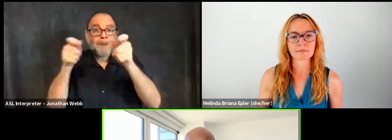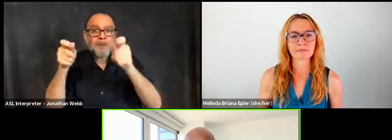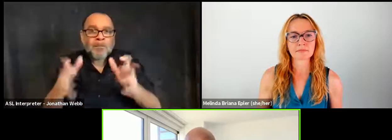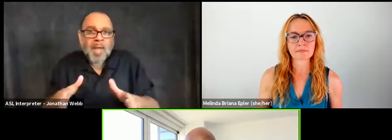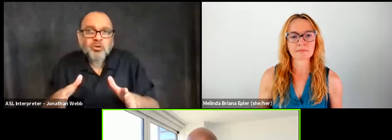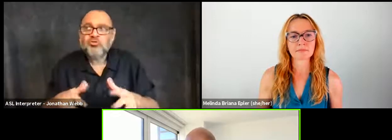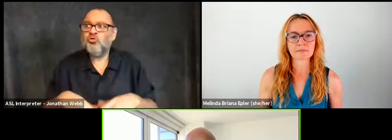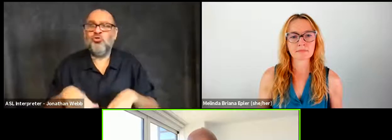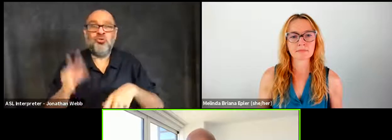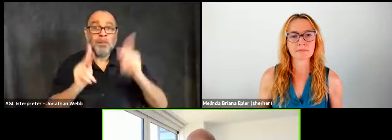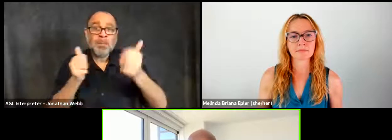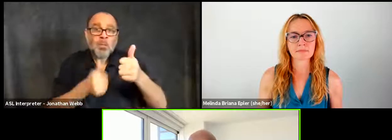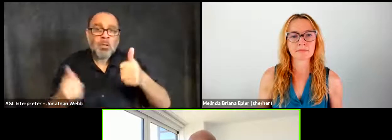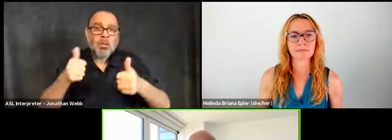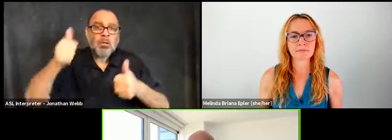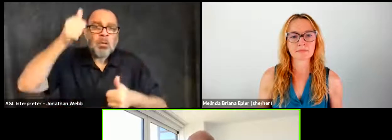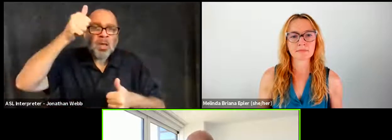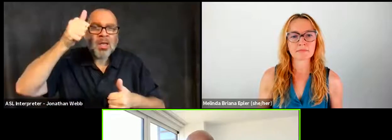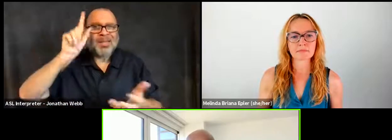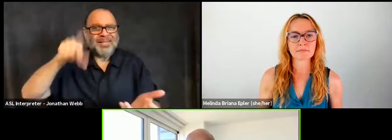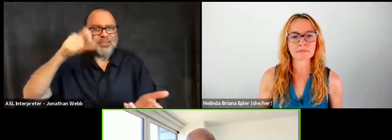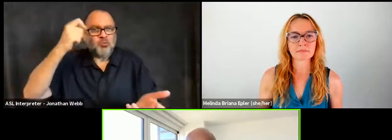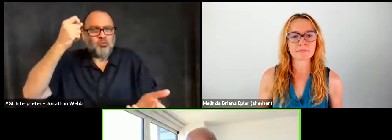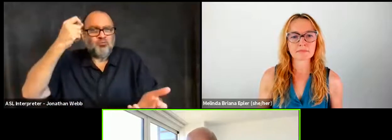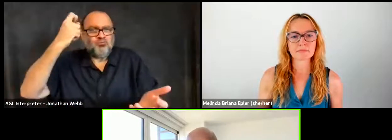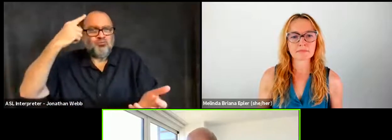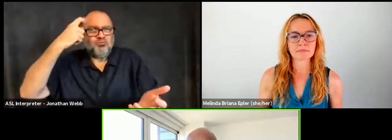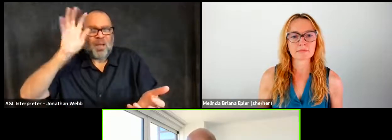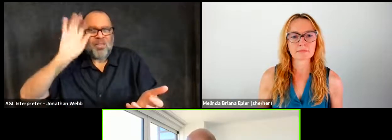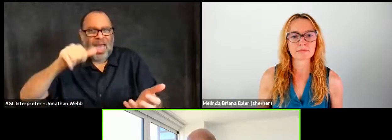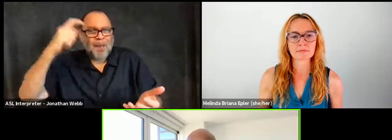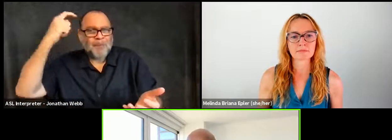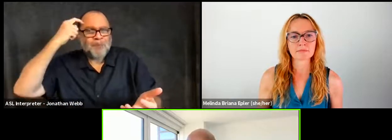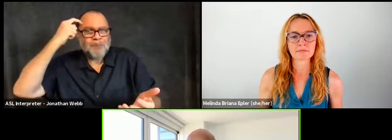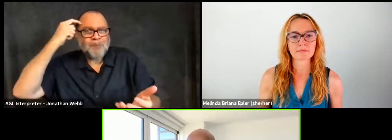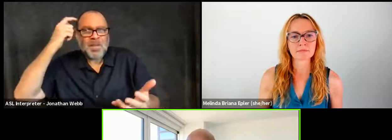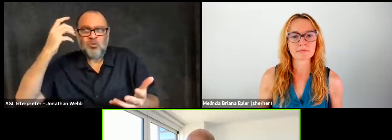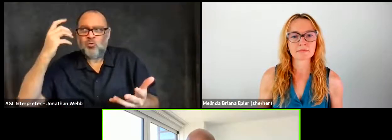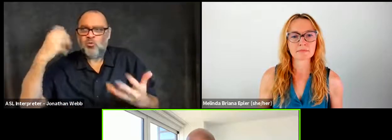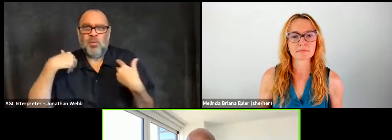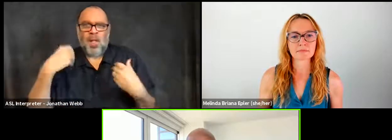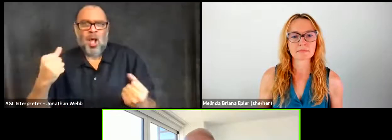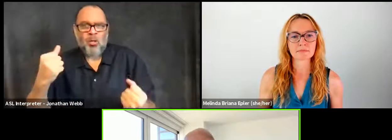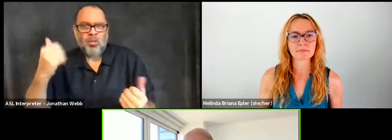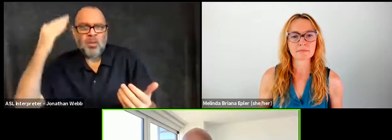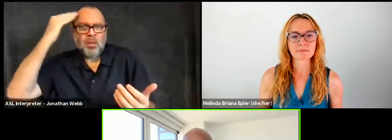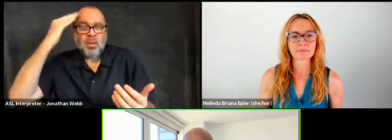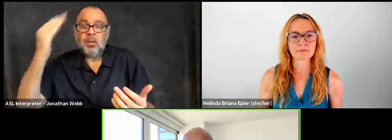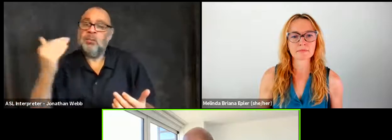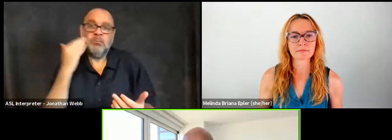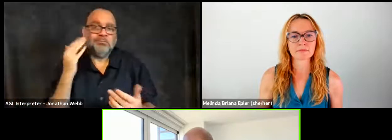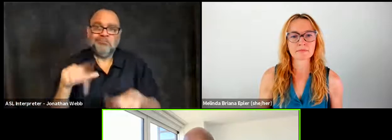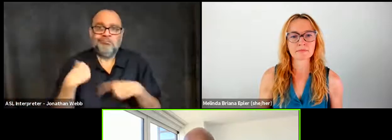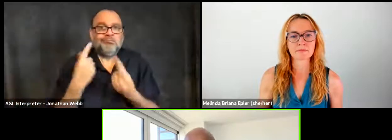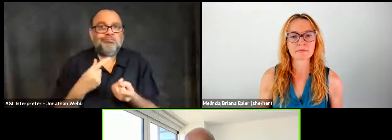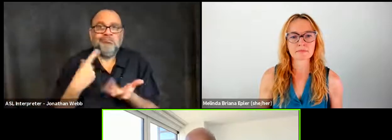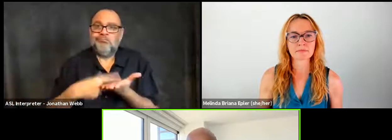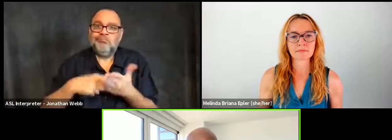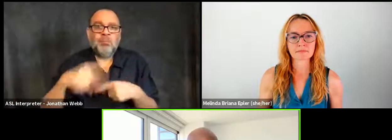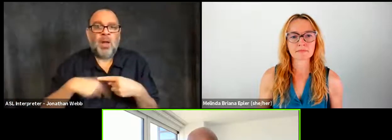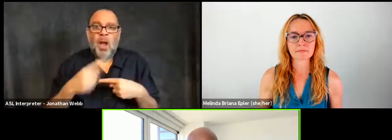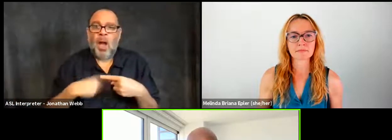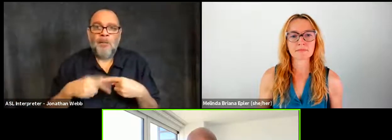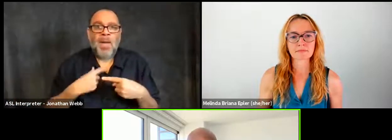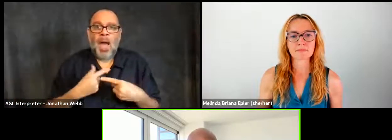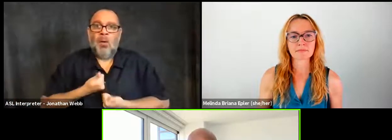right? Because we all experience burnout. When I was talking about burnout last night, right? And I don't get how we have all these